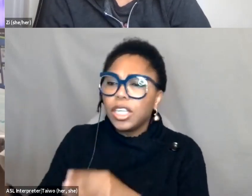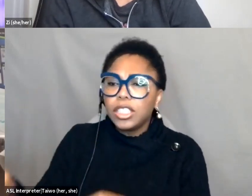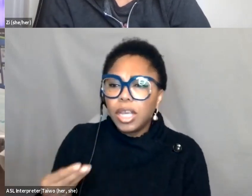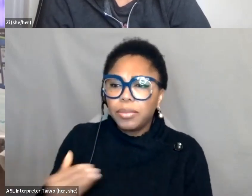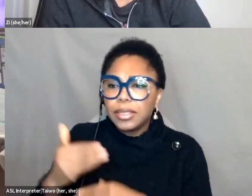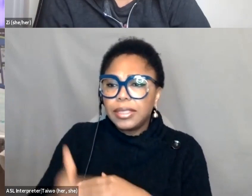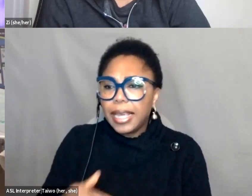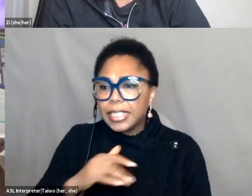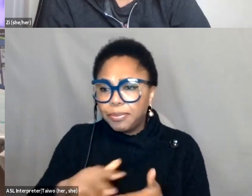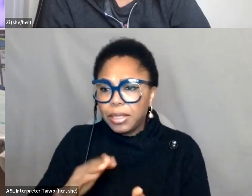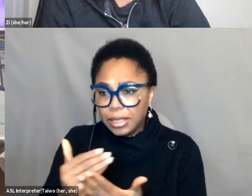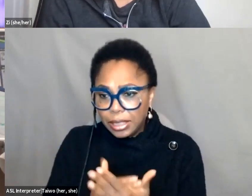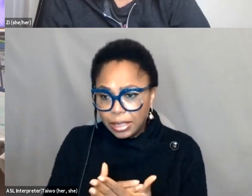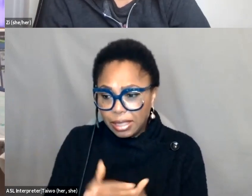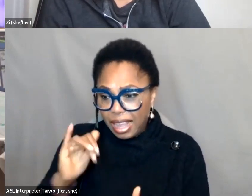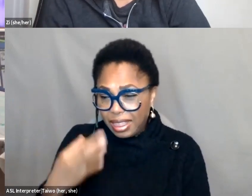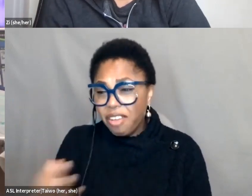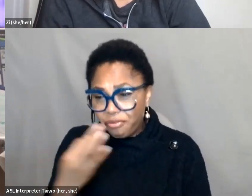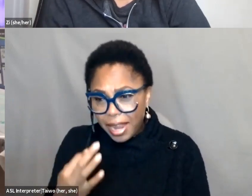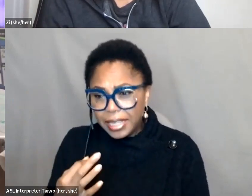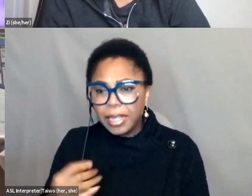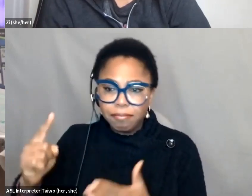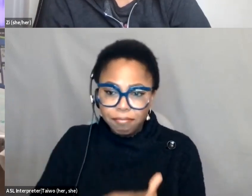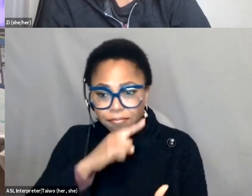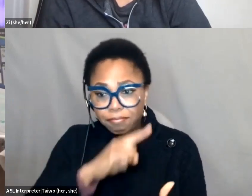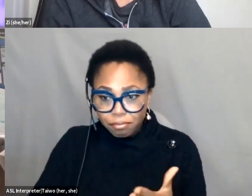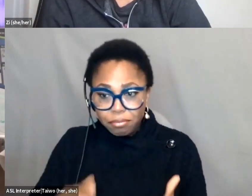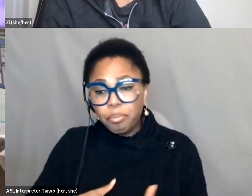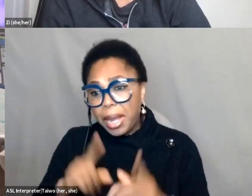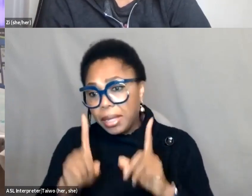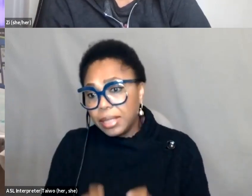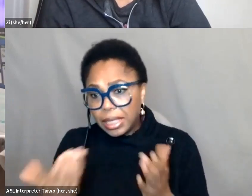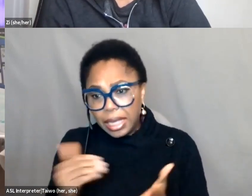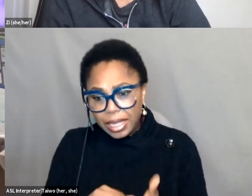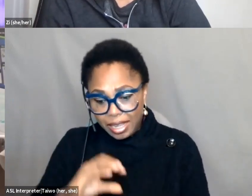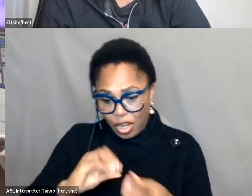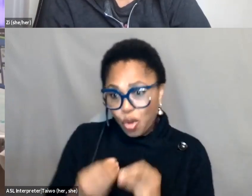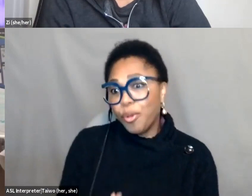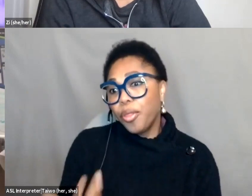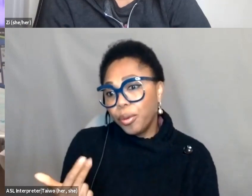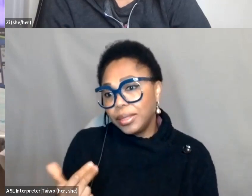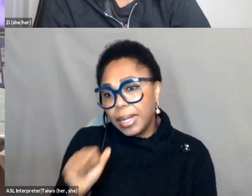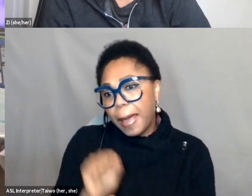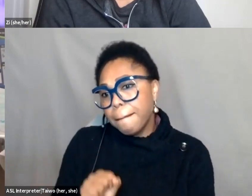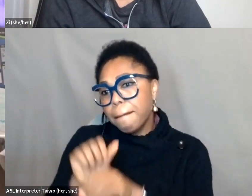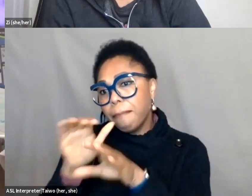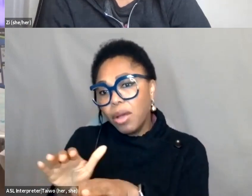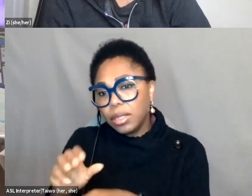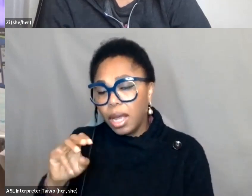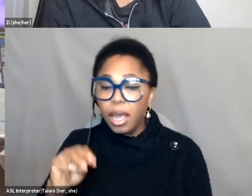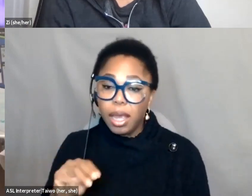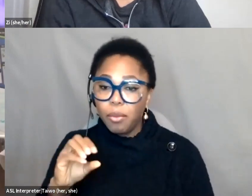list. And that Friday, she misgraded my spelling test again. Number 13, mountain,